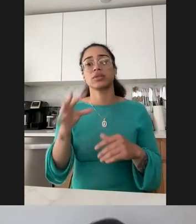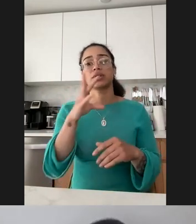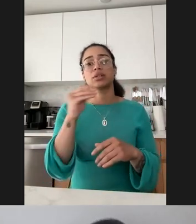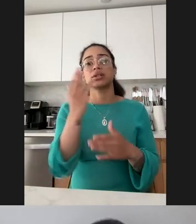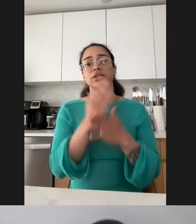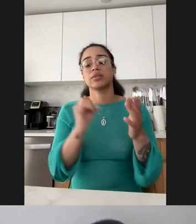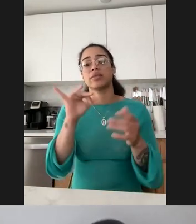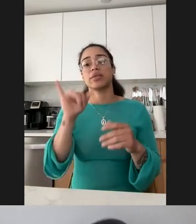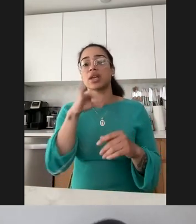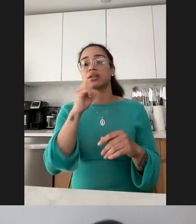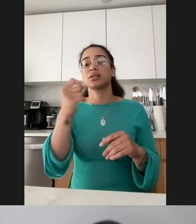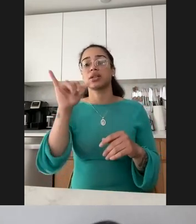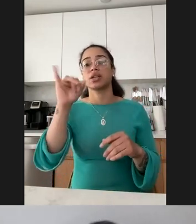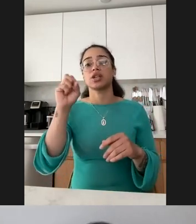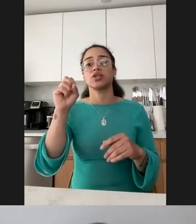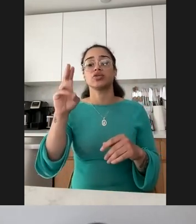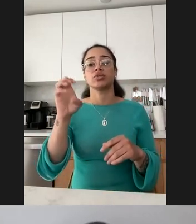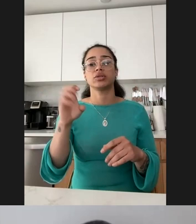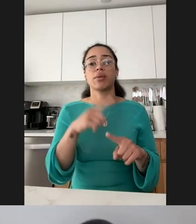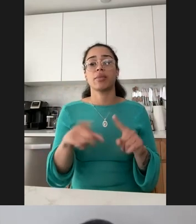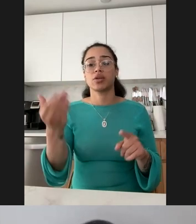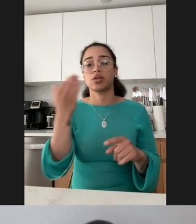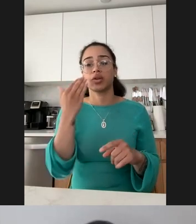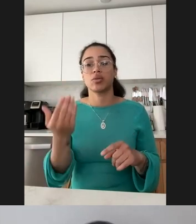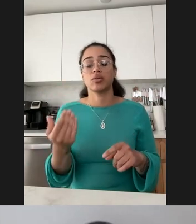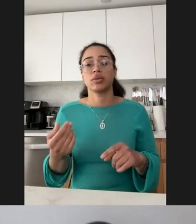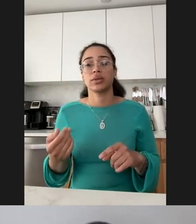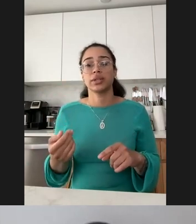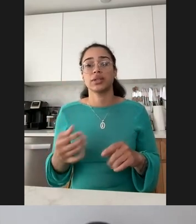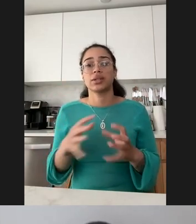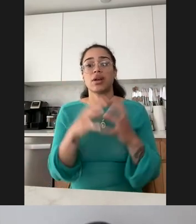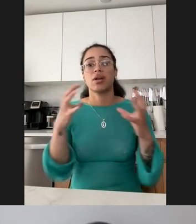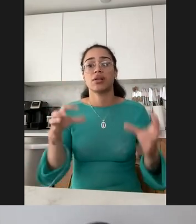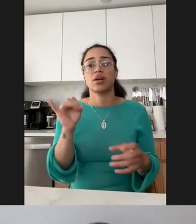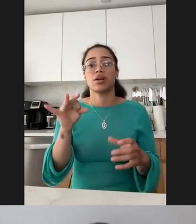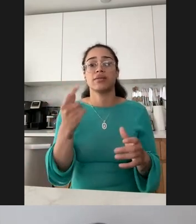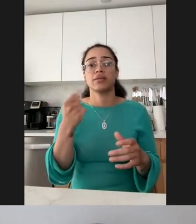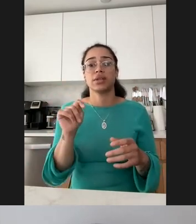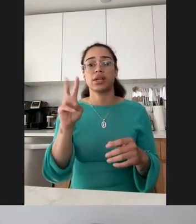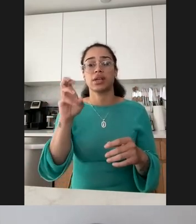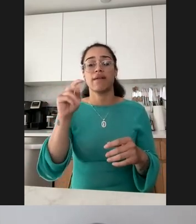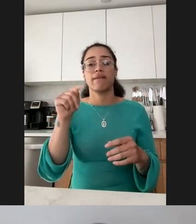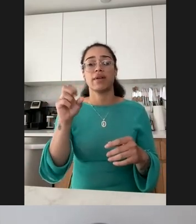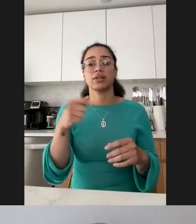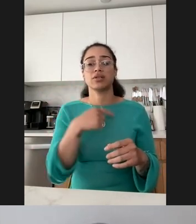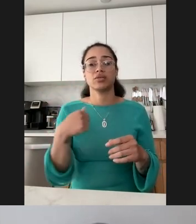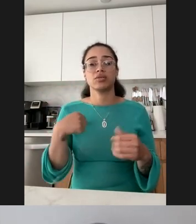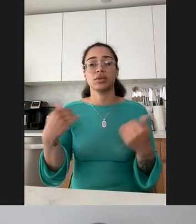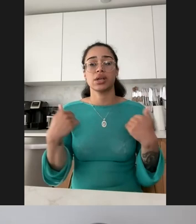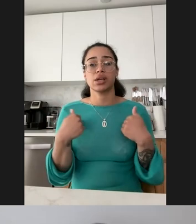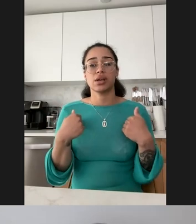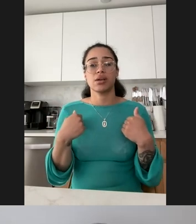issue. But, we also have, a lot of events throughout the years, throughout the New Year,